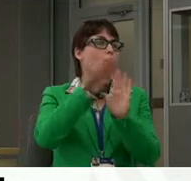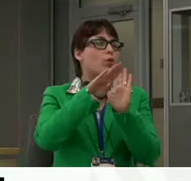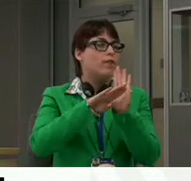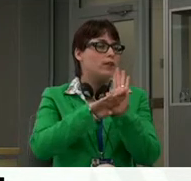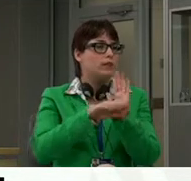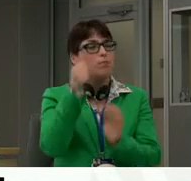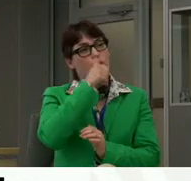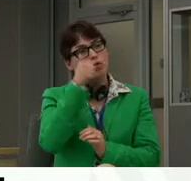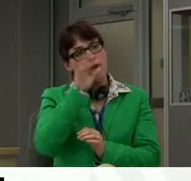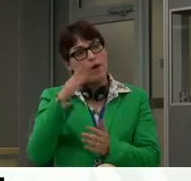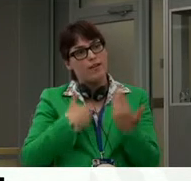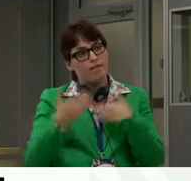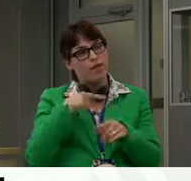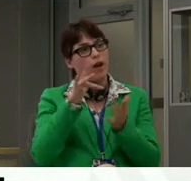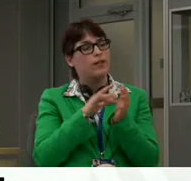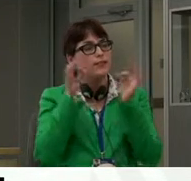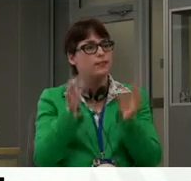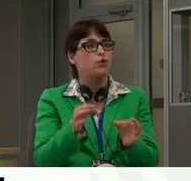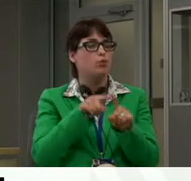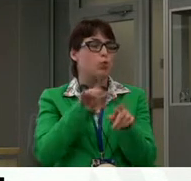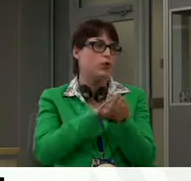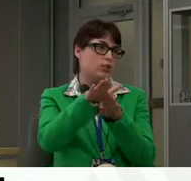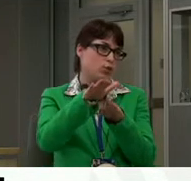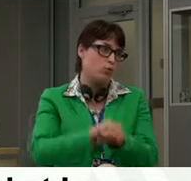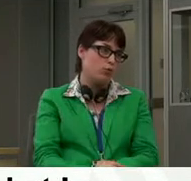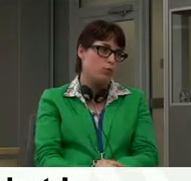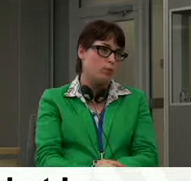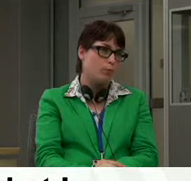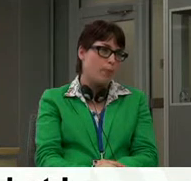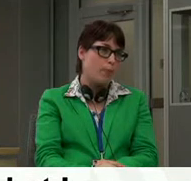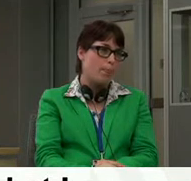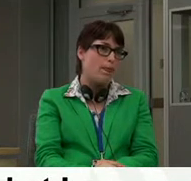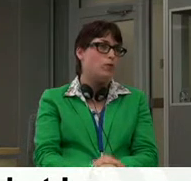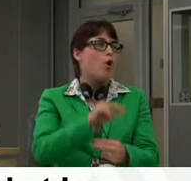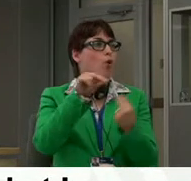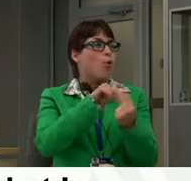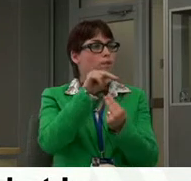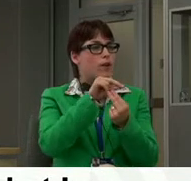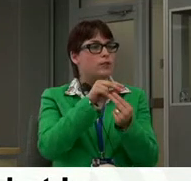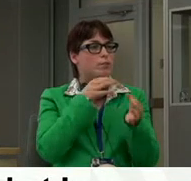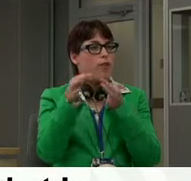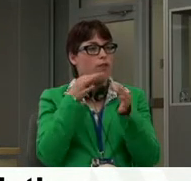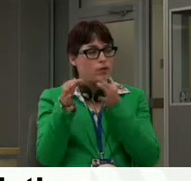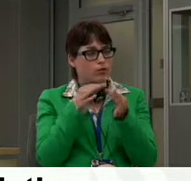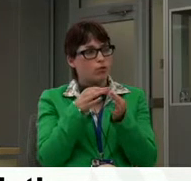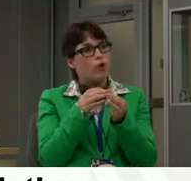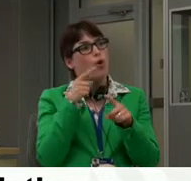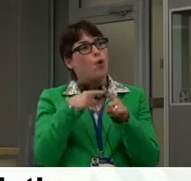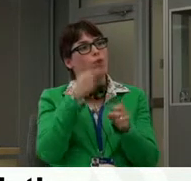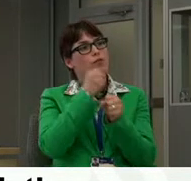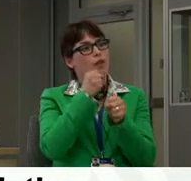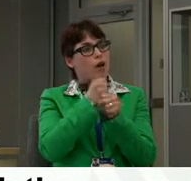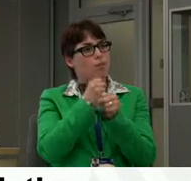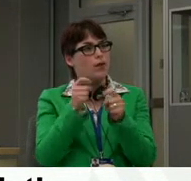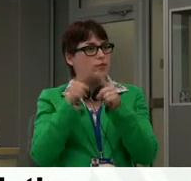what has been achieved and what challenges we have with regards to the implementation of the UN Convention on the Rights of Persons with